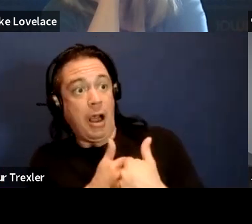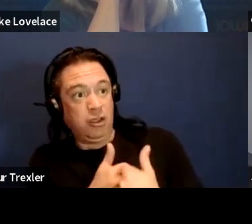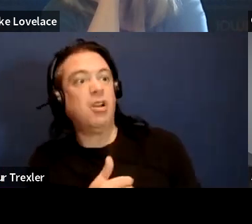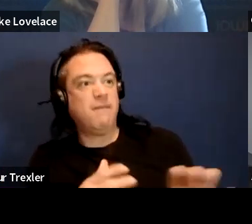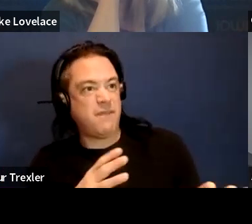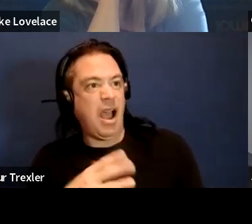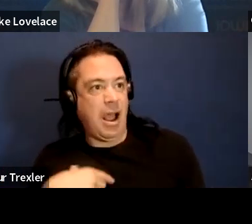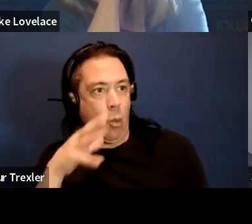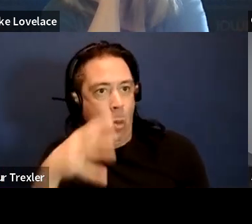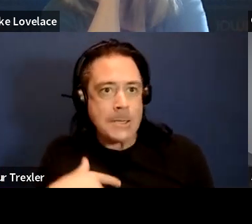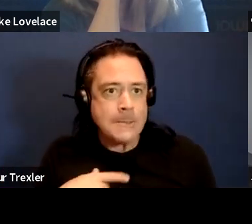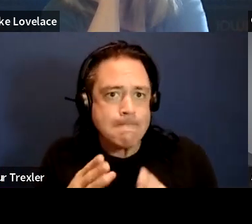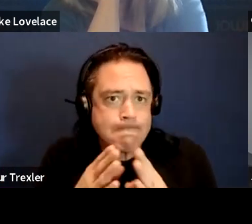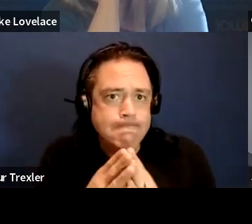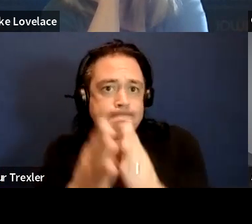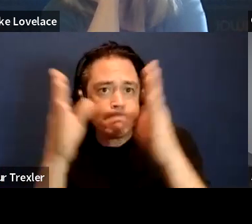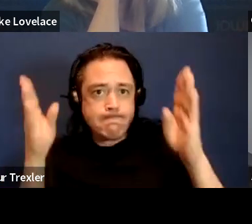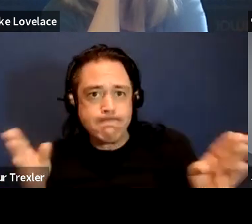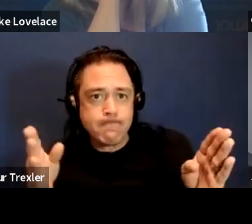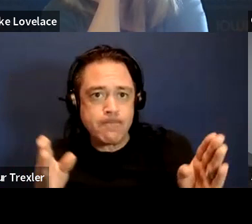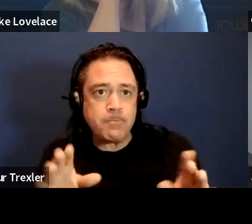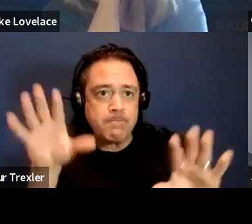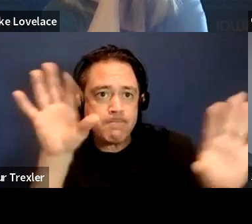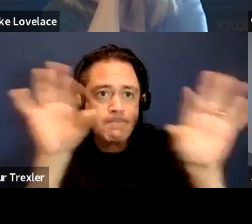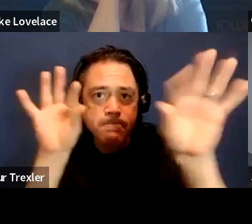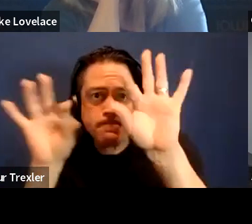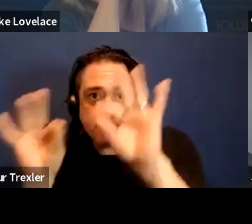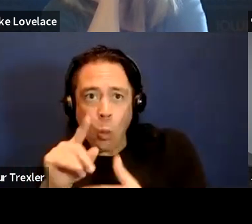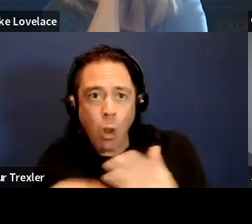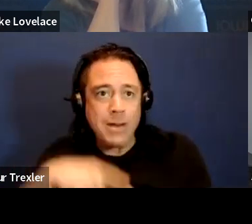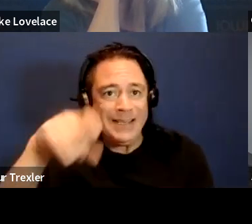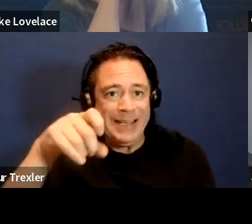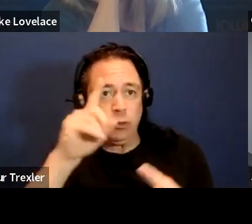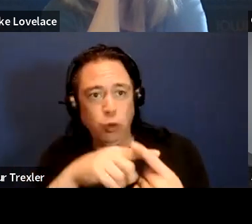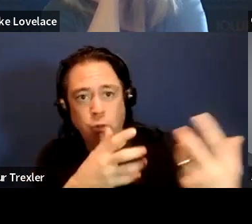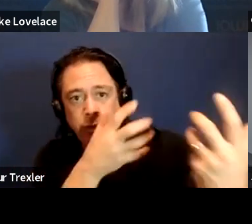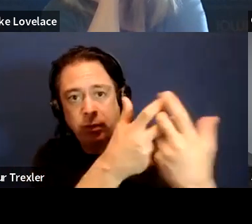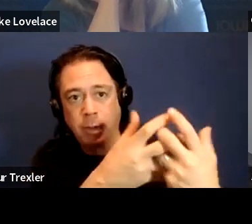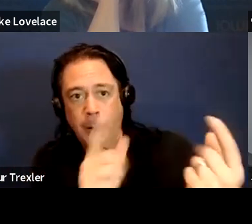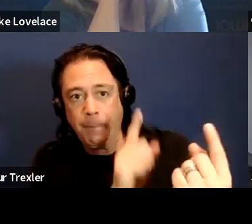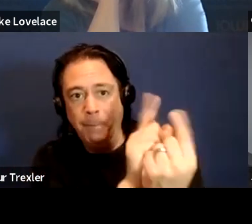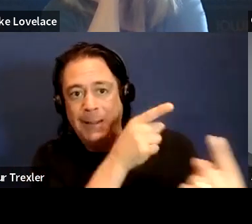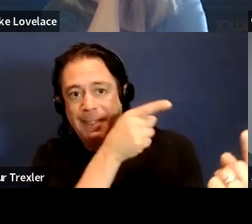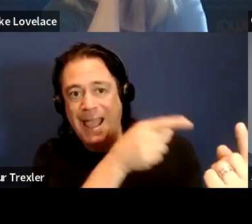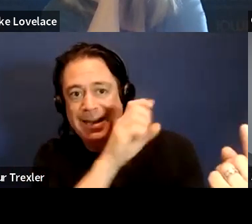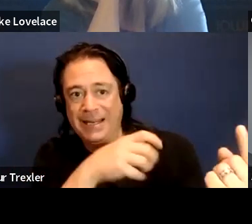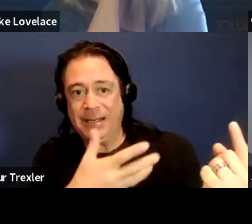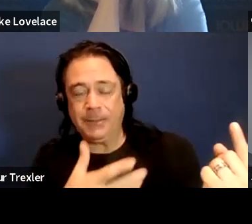see what is needed. And then taking